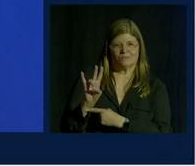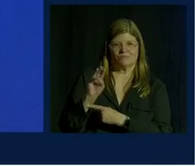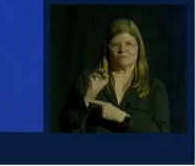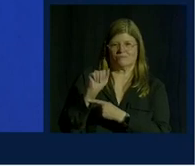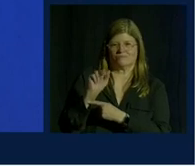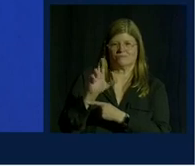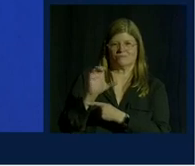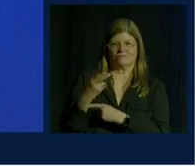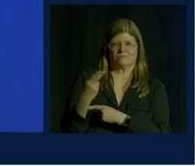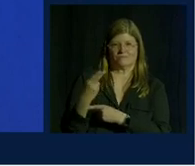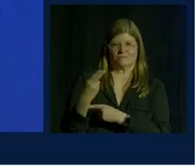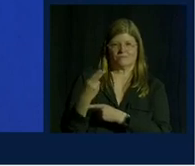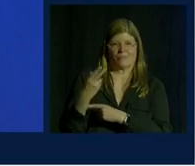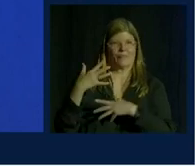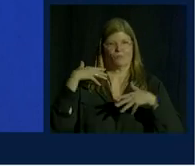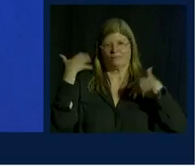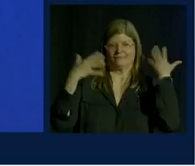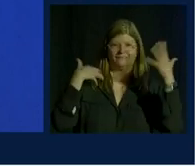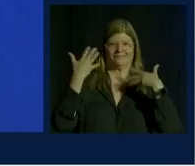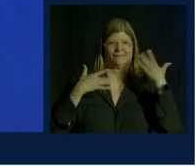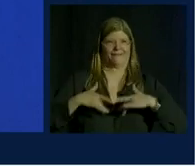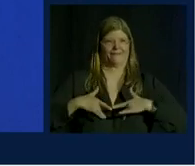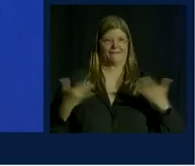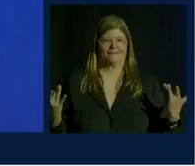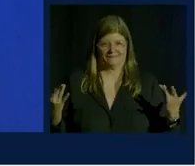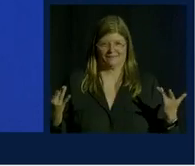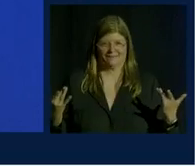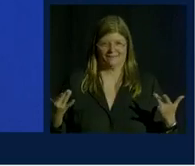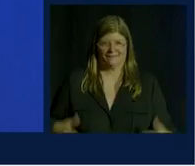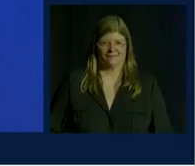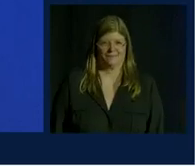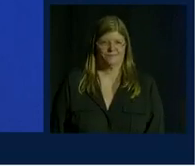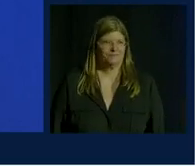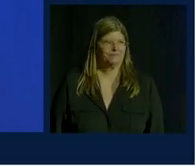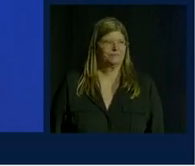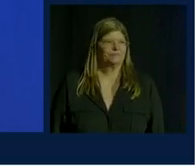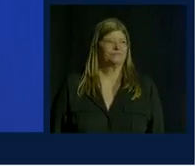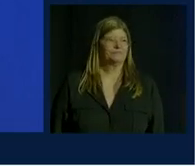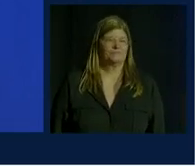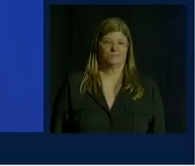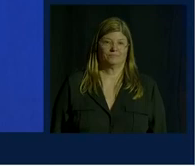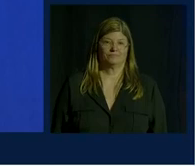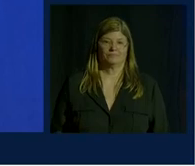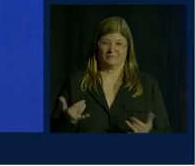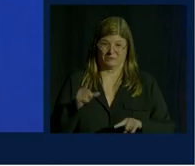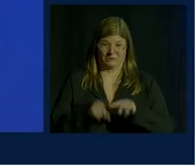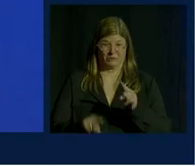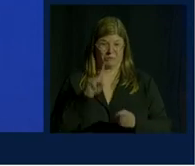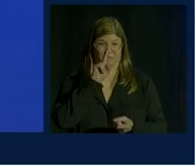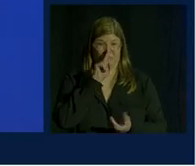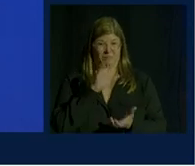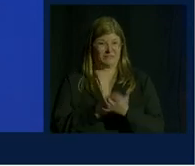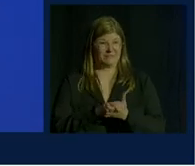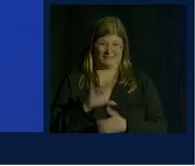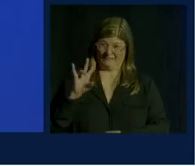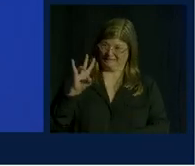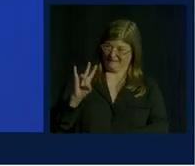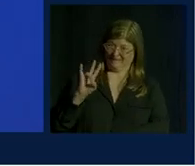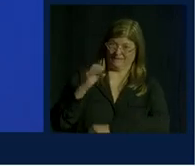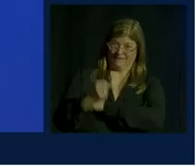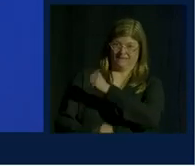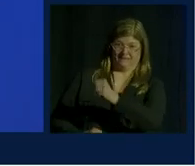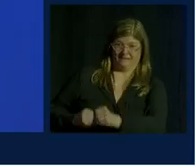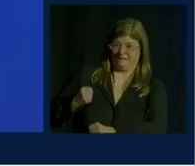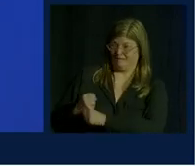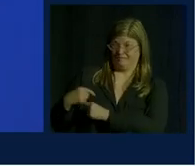that this annual March Madness event has reached its 7th year. We started back in 2015